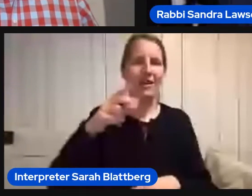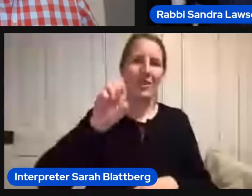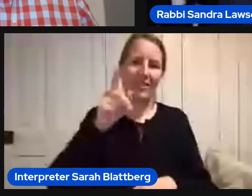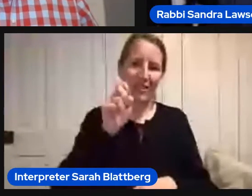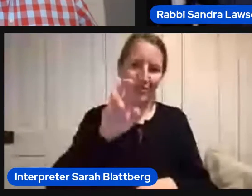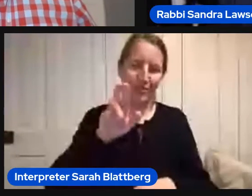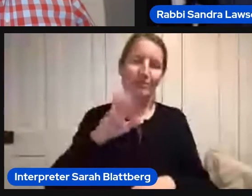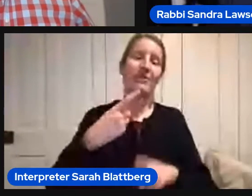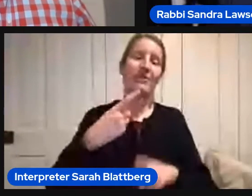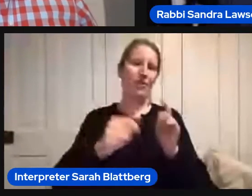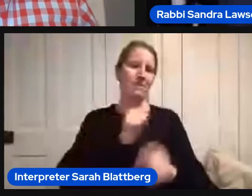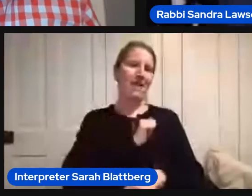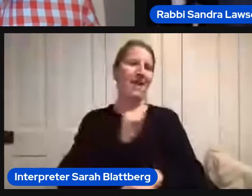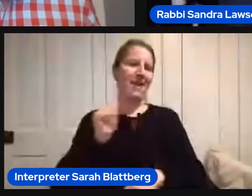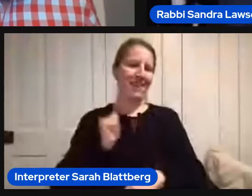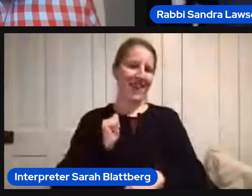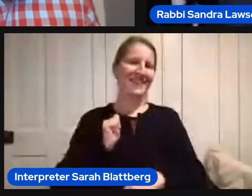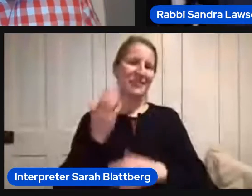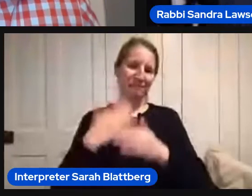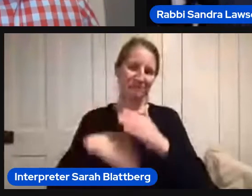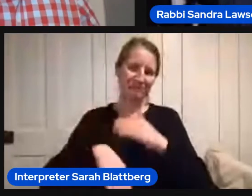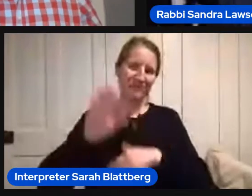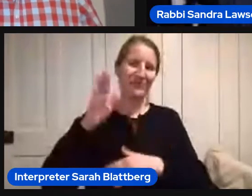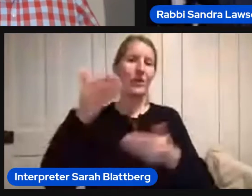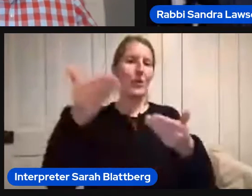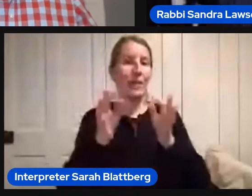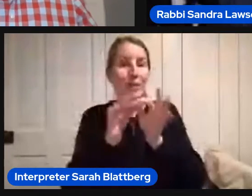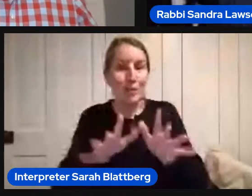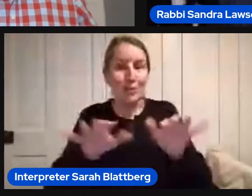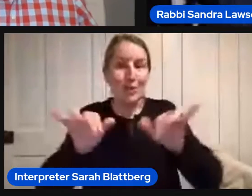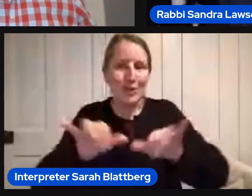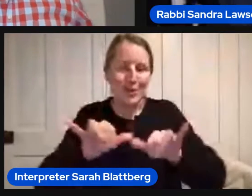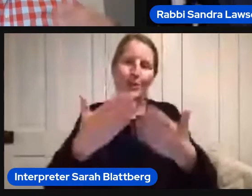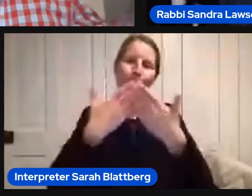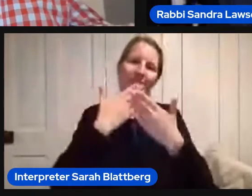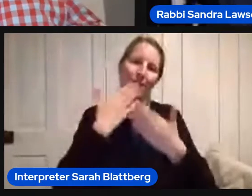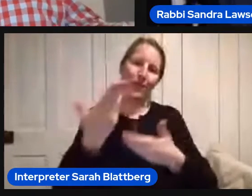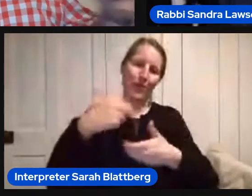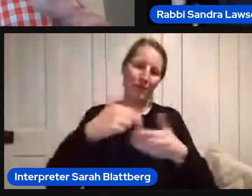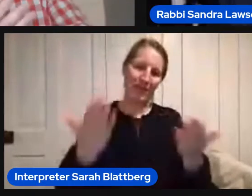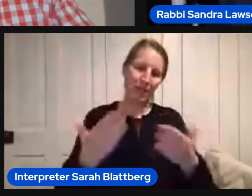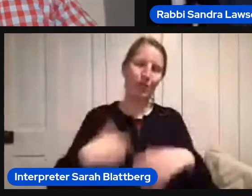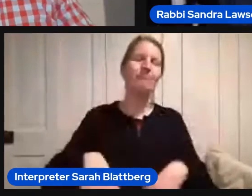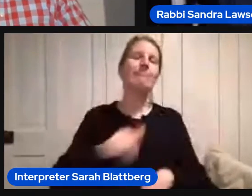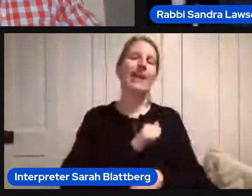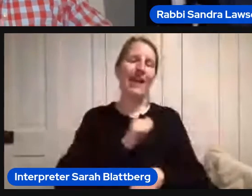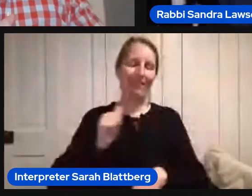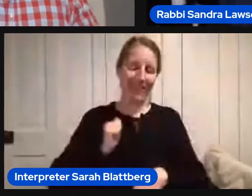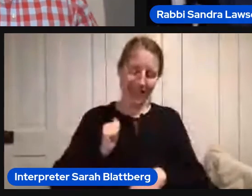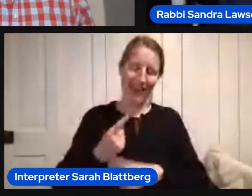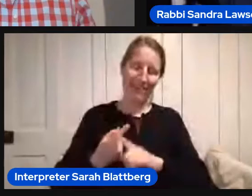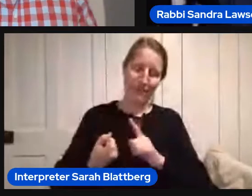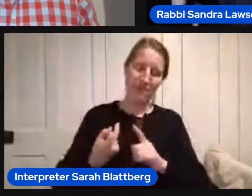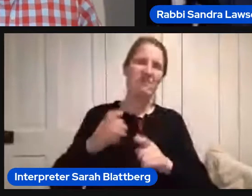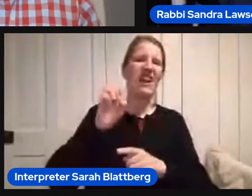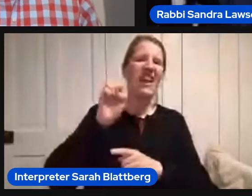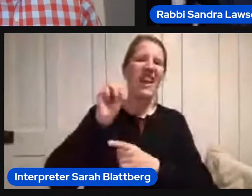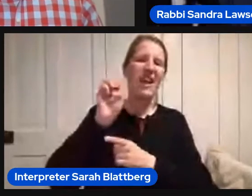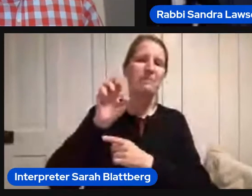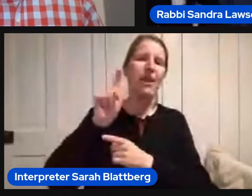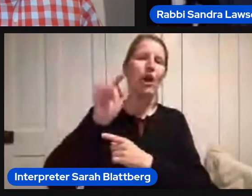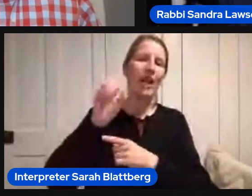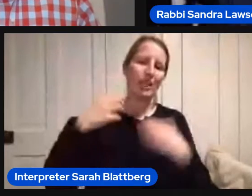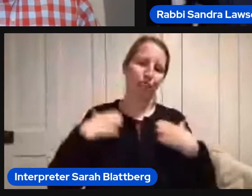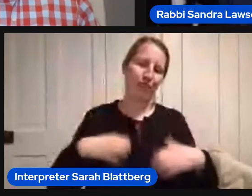native. I want to welcome our interpreter. Thanks for being here. I'm an Atlanta native. I'm the emeritus rabbi